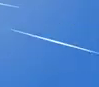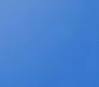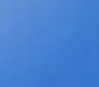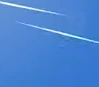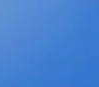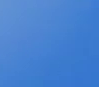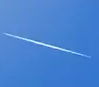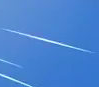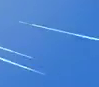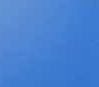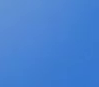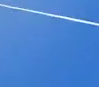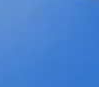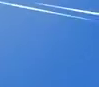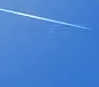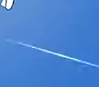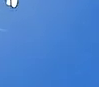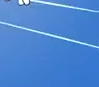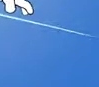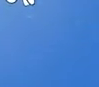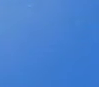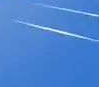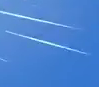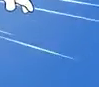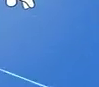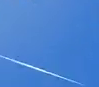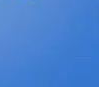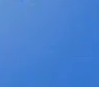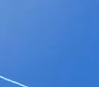Welcome and study with Tanzania Institute of Education.